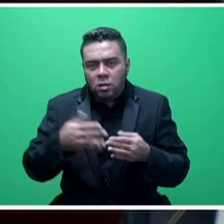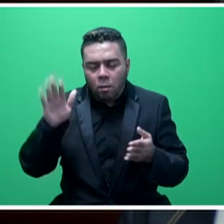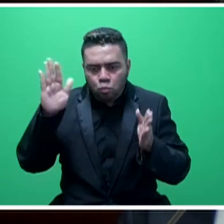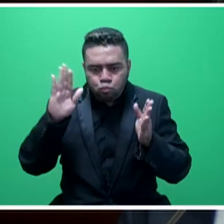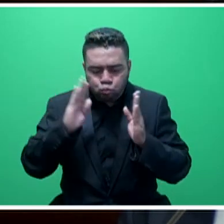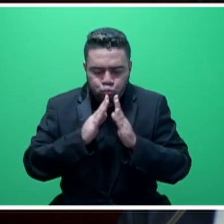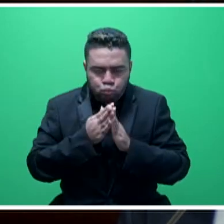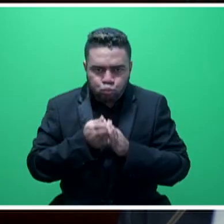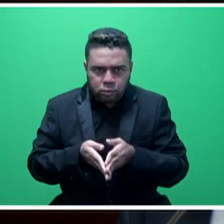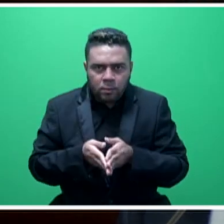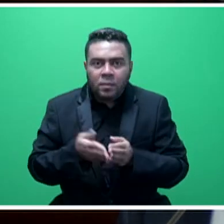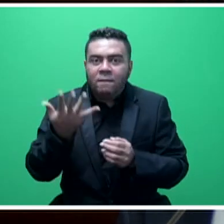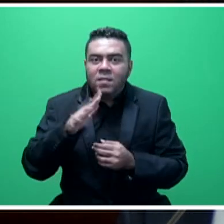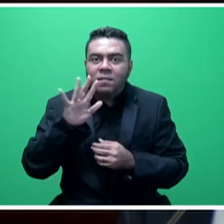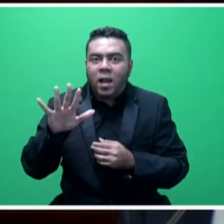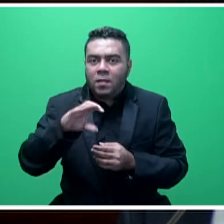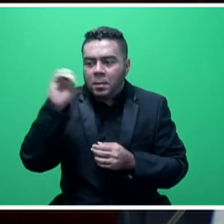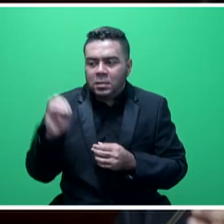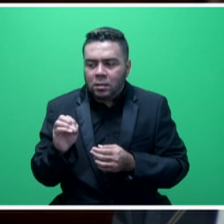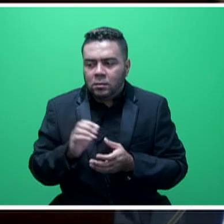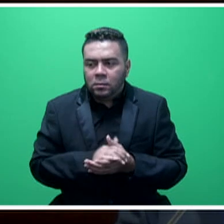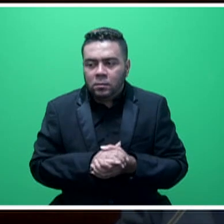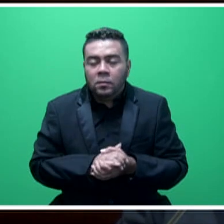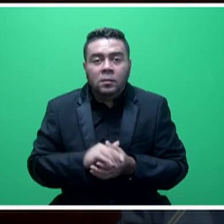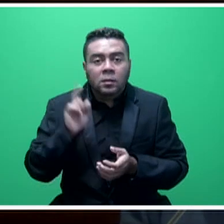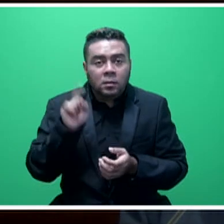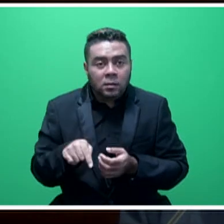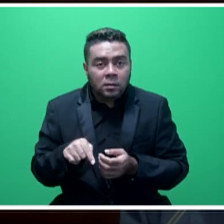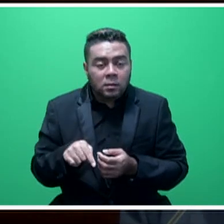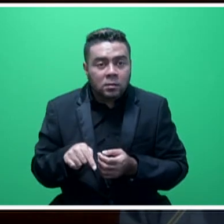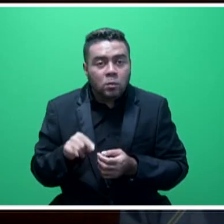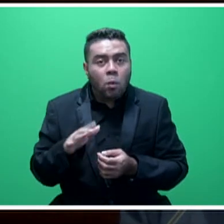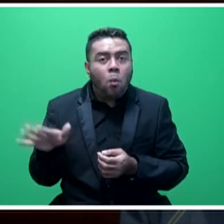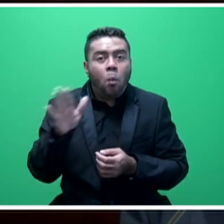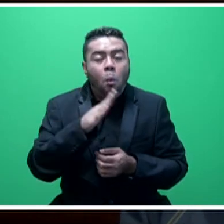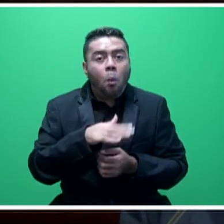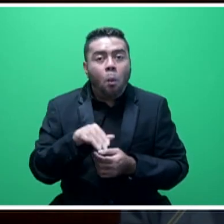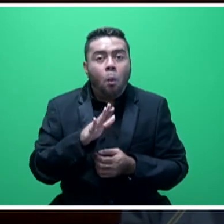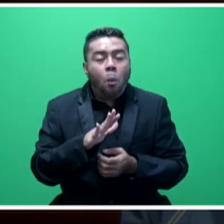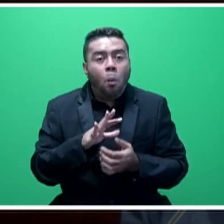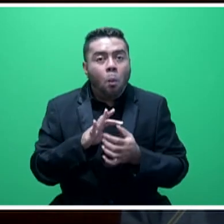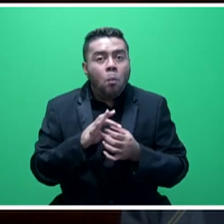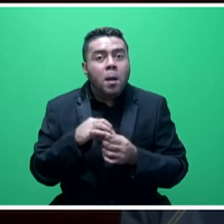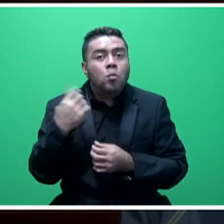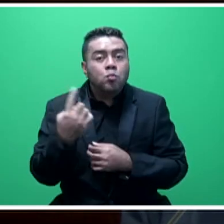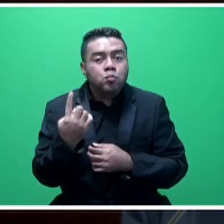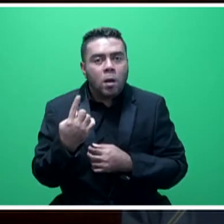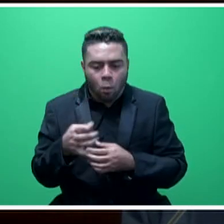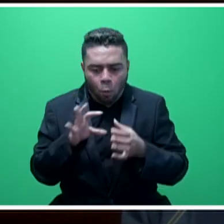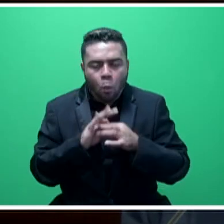was approximately 55%. These were all by our own people, Mr. Speaker,